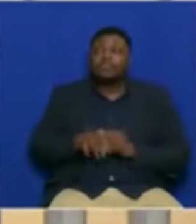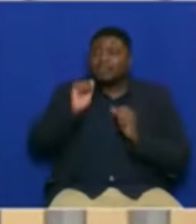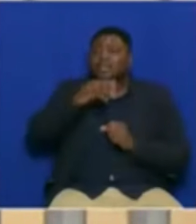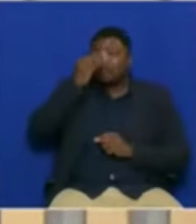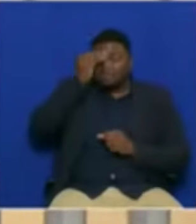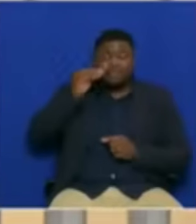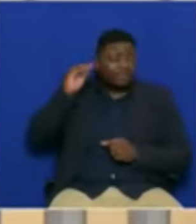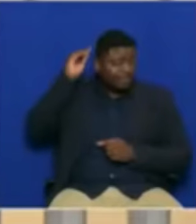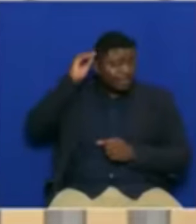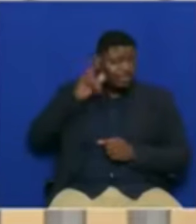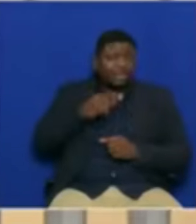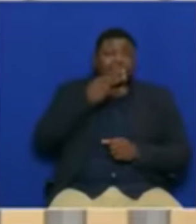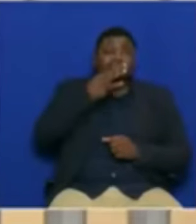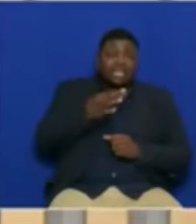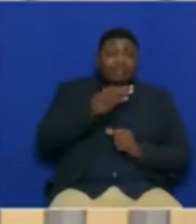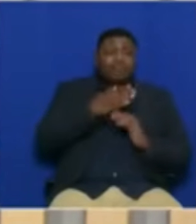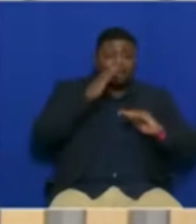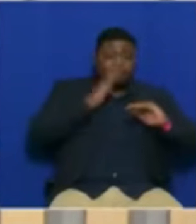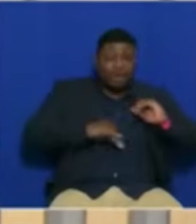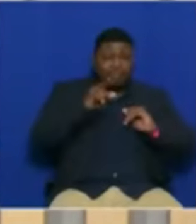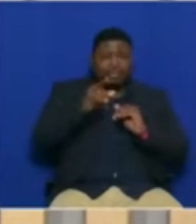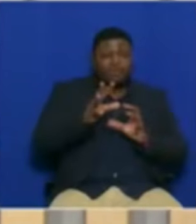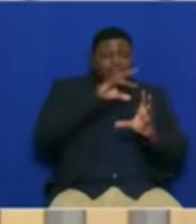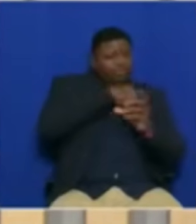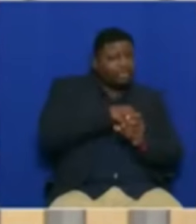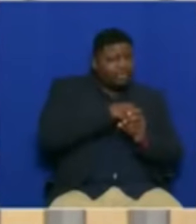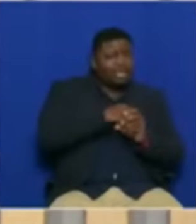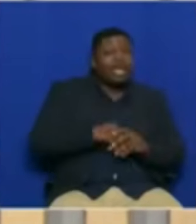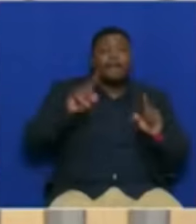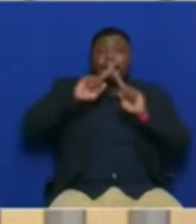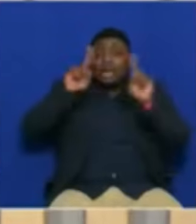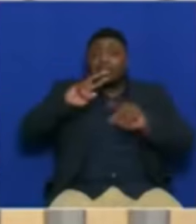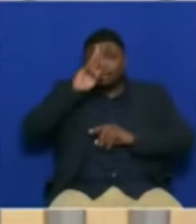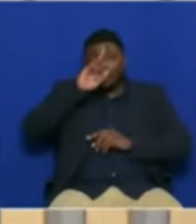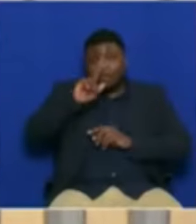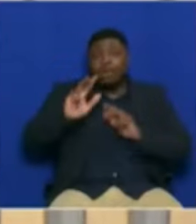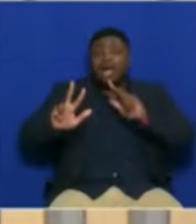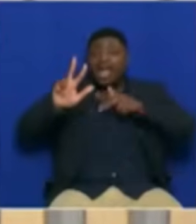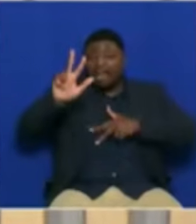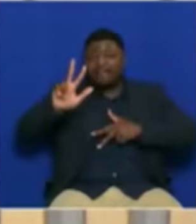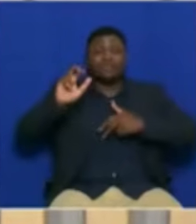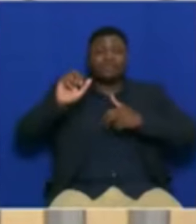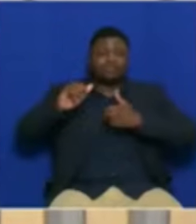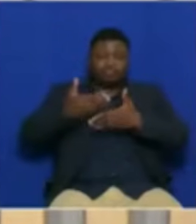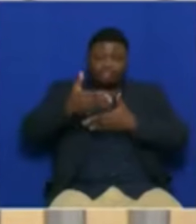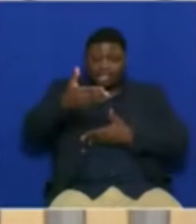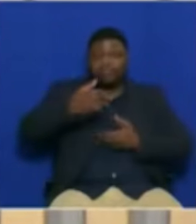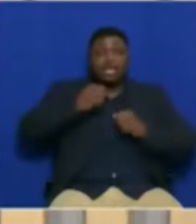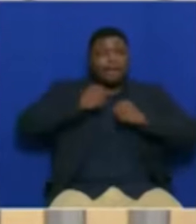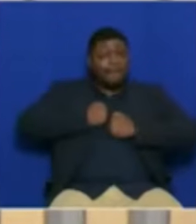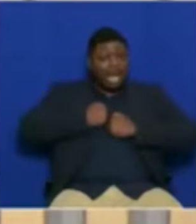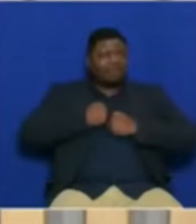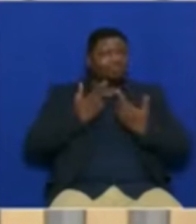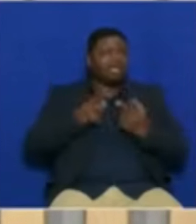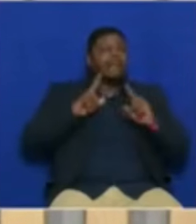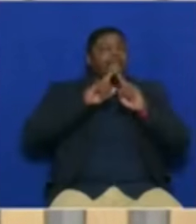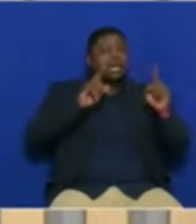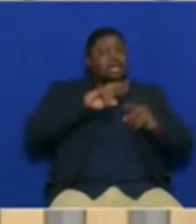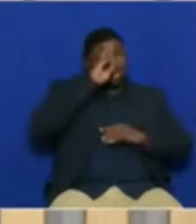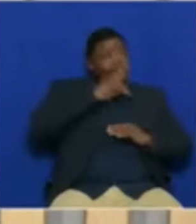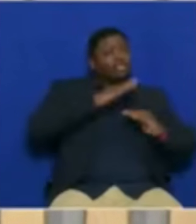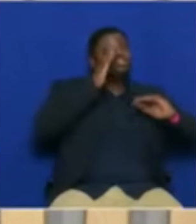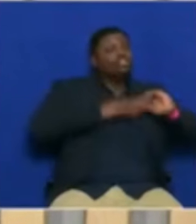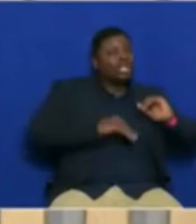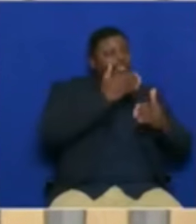pains at that. It's my affidavit, my investigation, my affidavit scheme. I don't draft the charge sheets and say who must be charged for, who must be